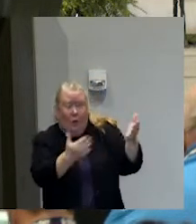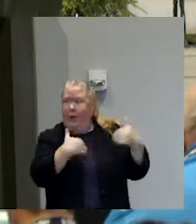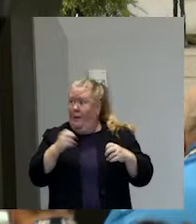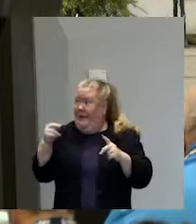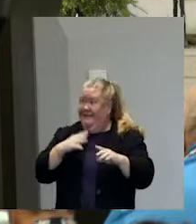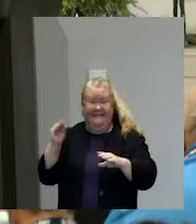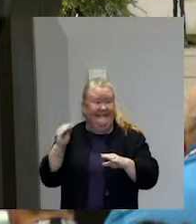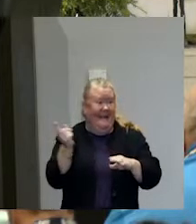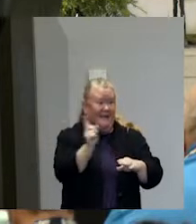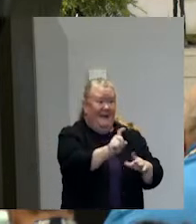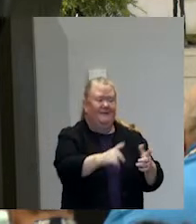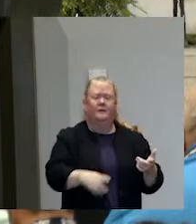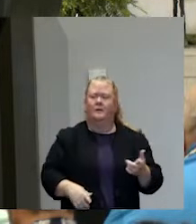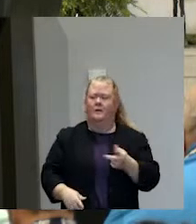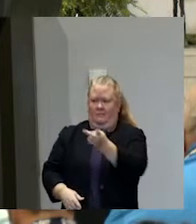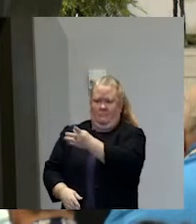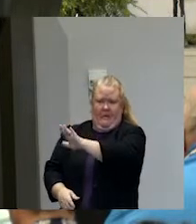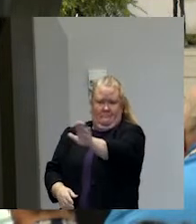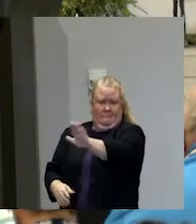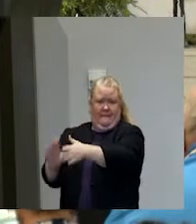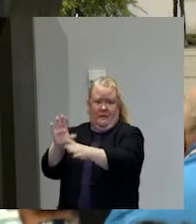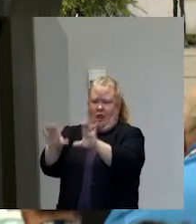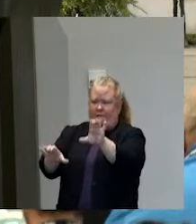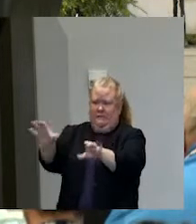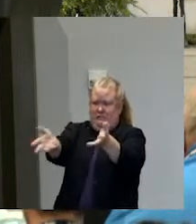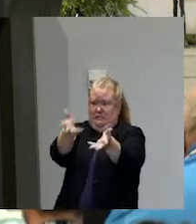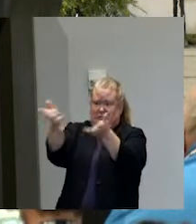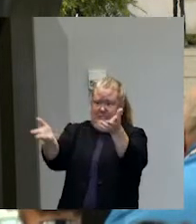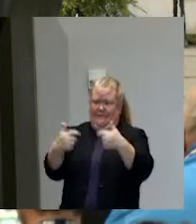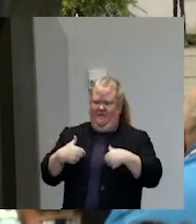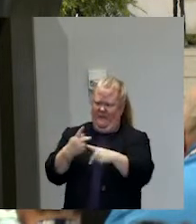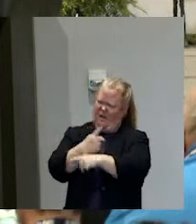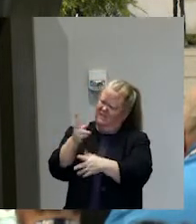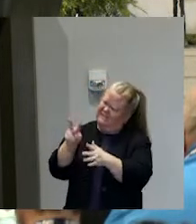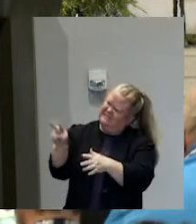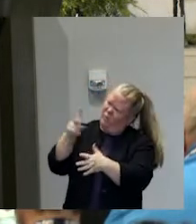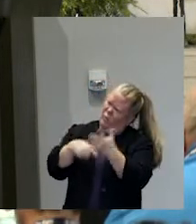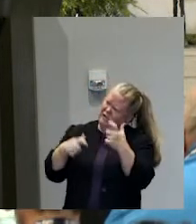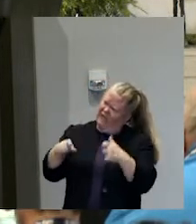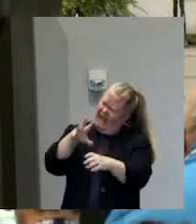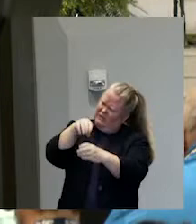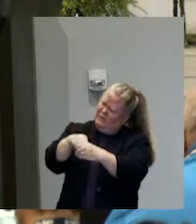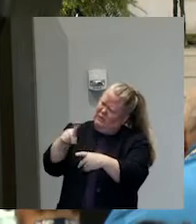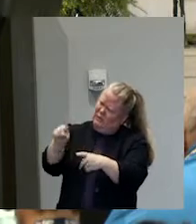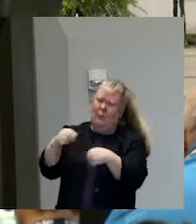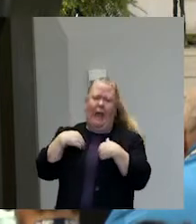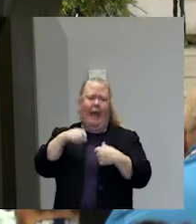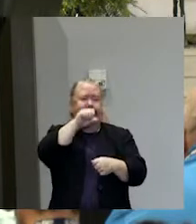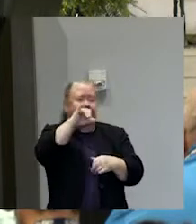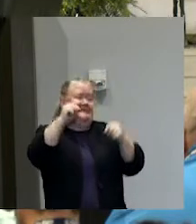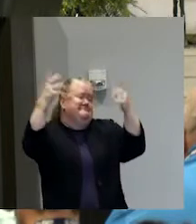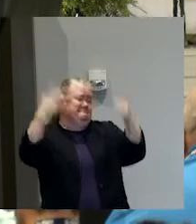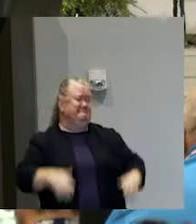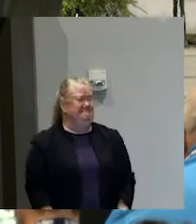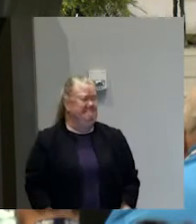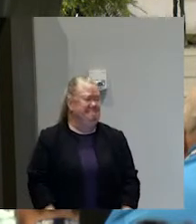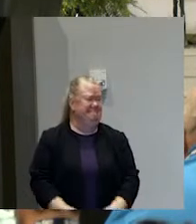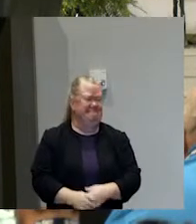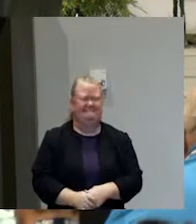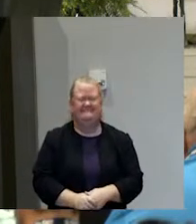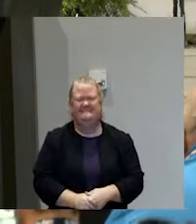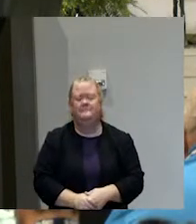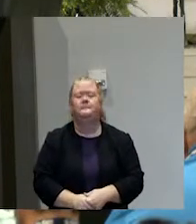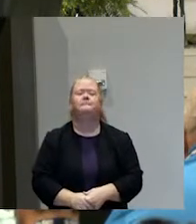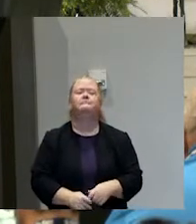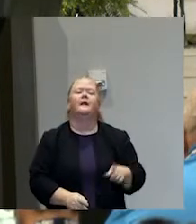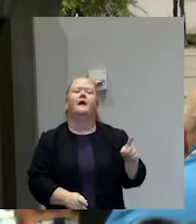having a conversation. They're like, you know, they can't figure out why you're the way you are, but I love it. It's if you